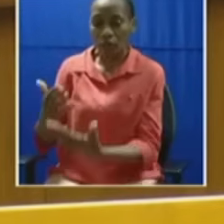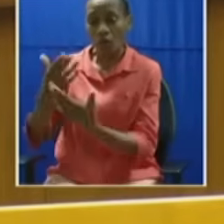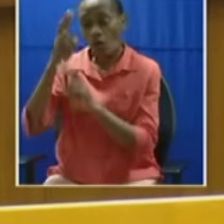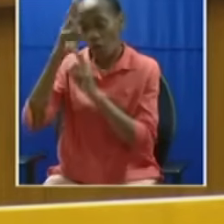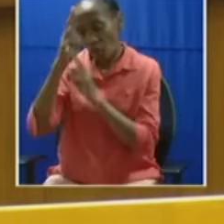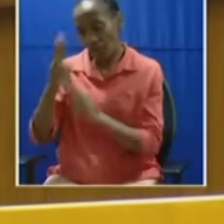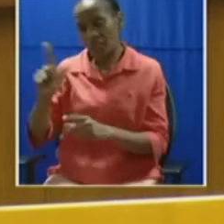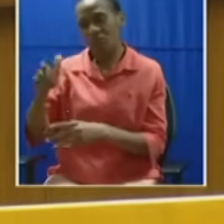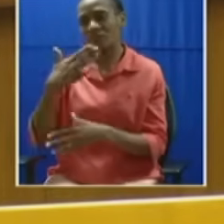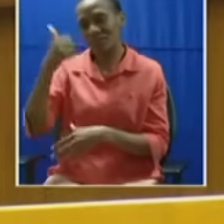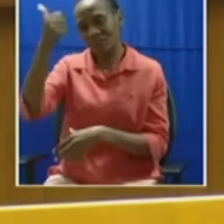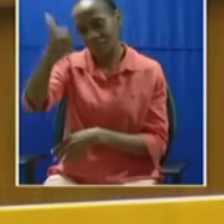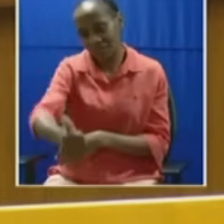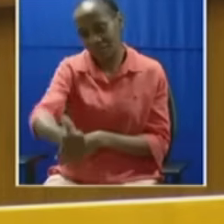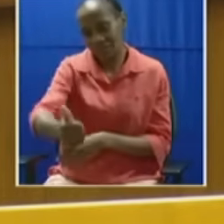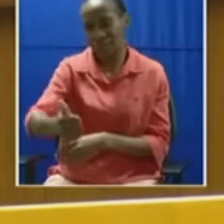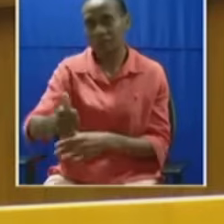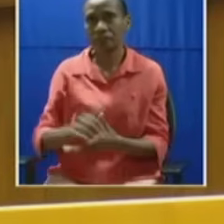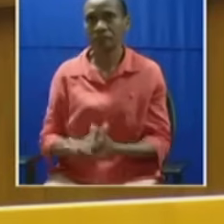take your seat.